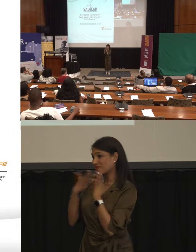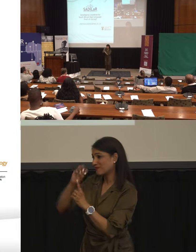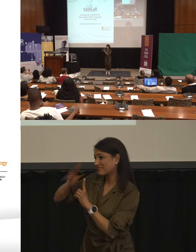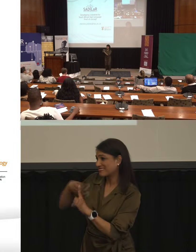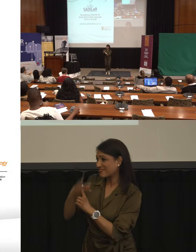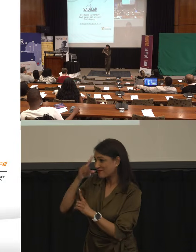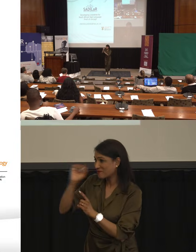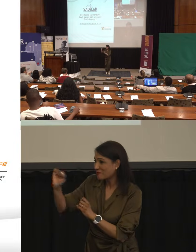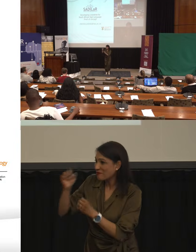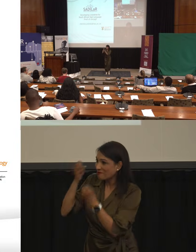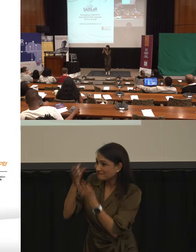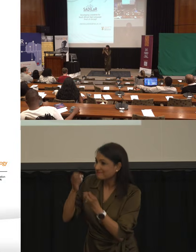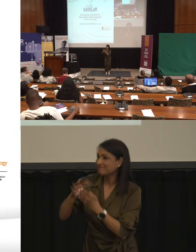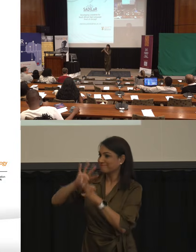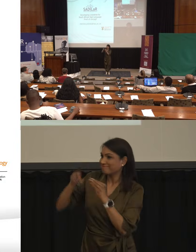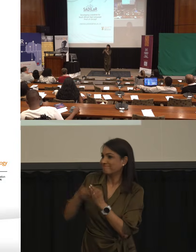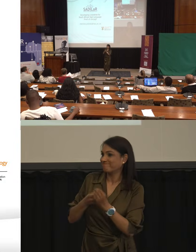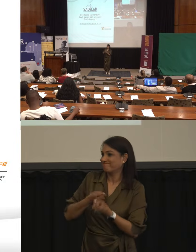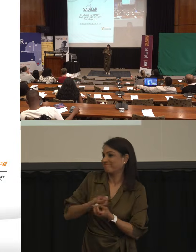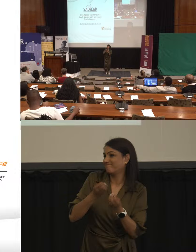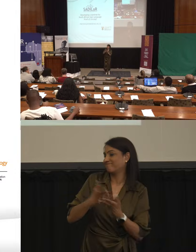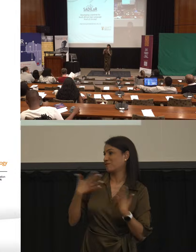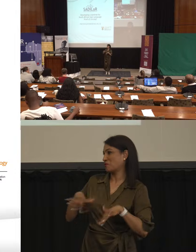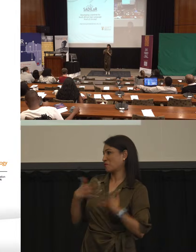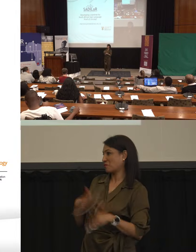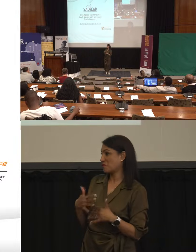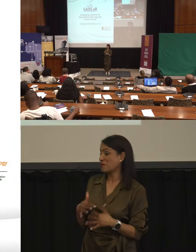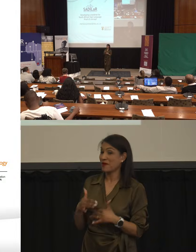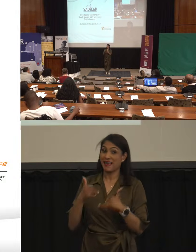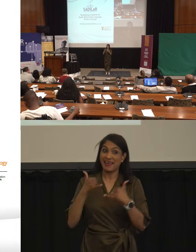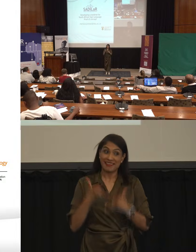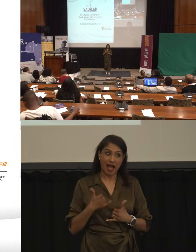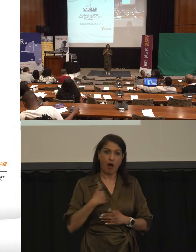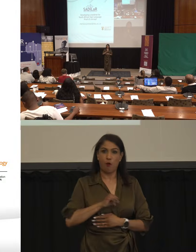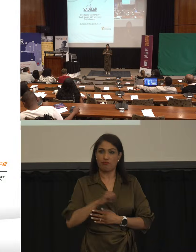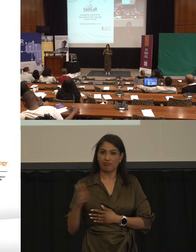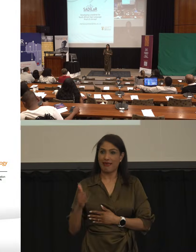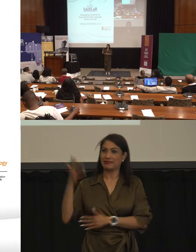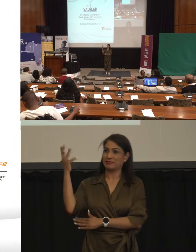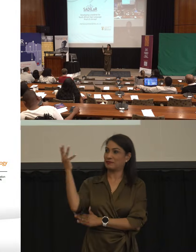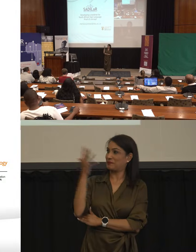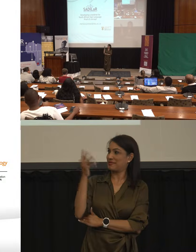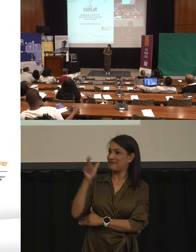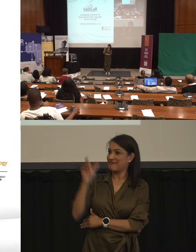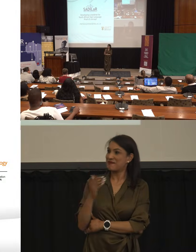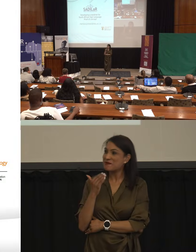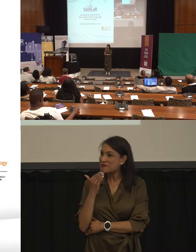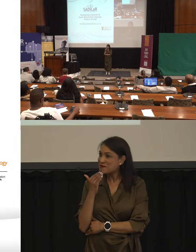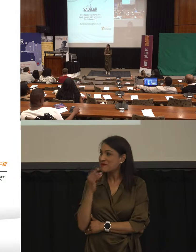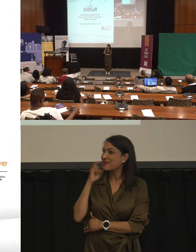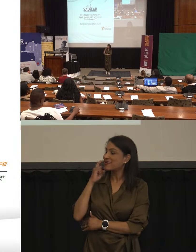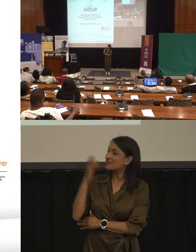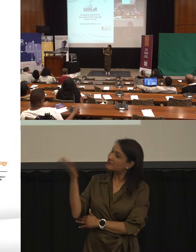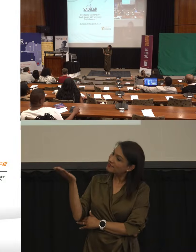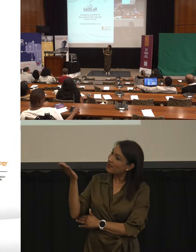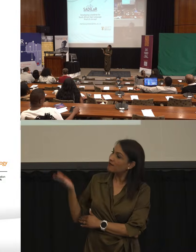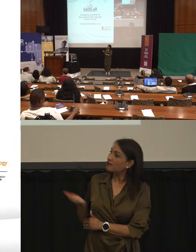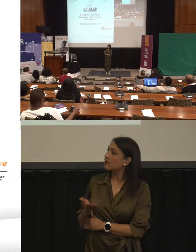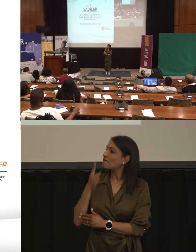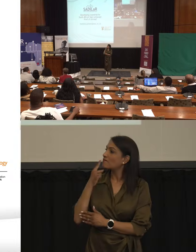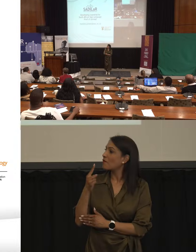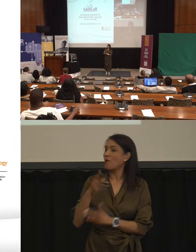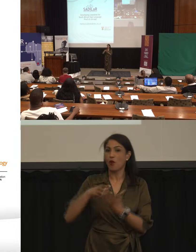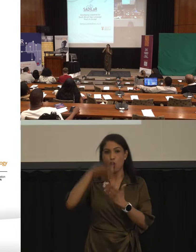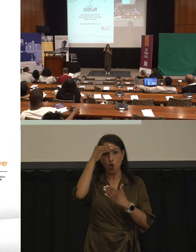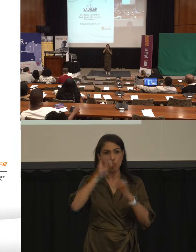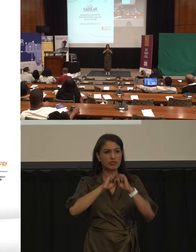those collaborators to keep on developing South African Sign Language. So thank you very much for your contribution. Our next speaker is now